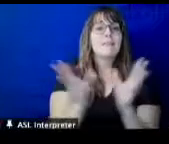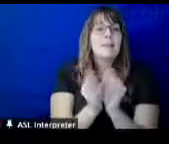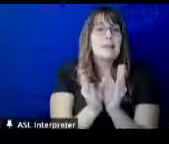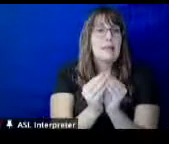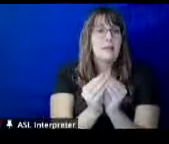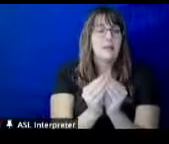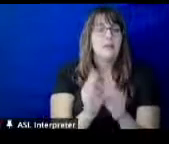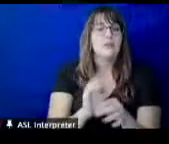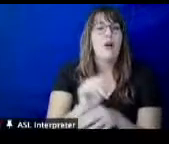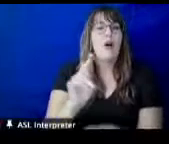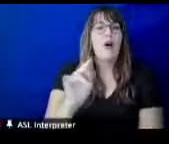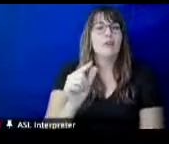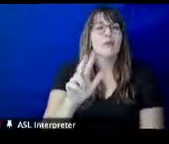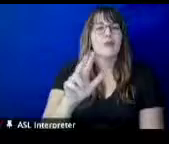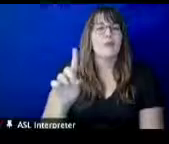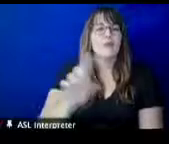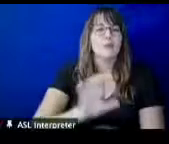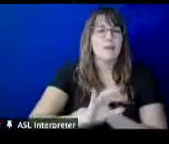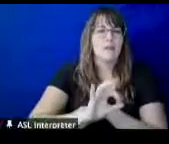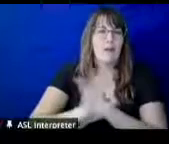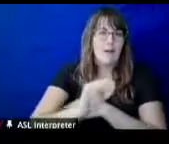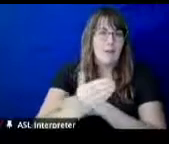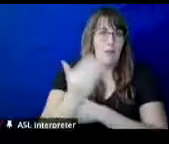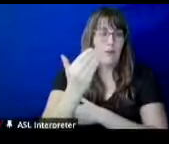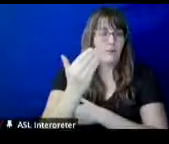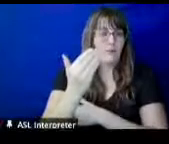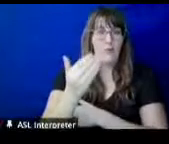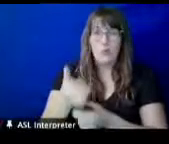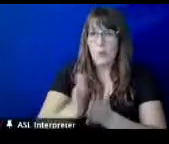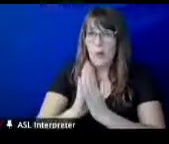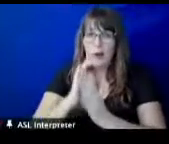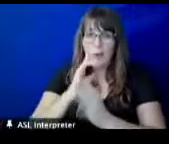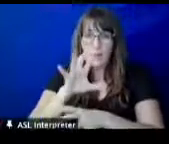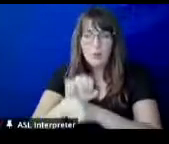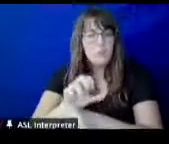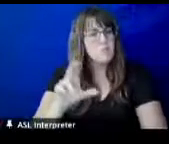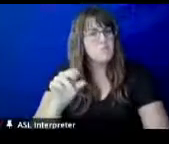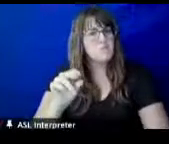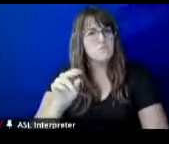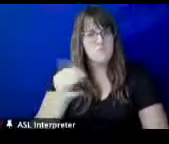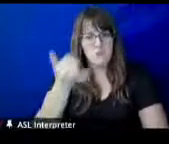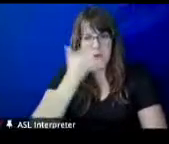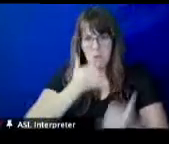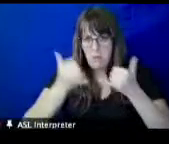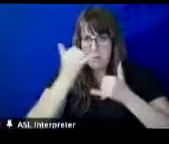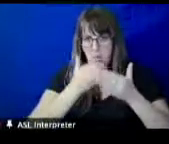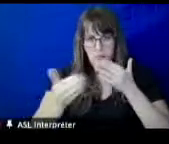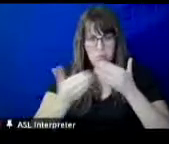9:30 in the morning. Now remember, you're not required to make an appointment to provide input at